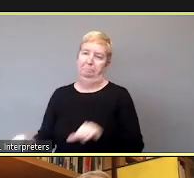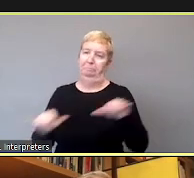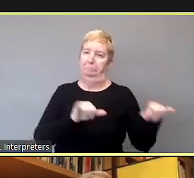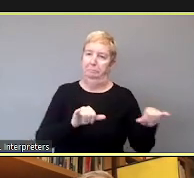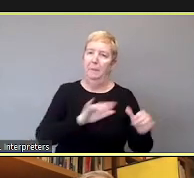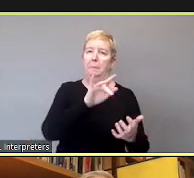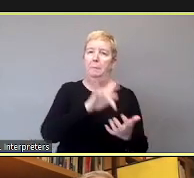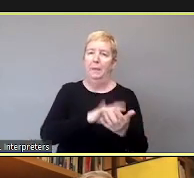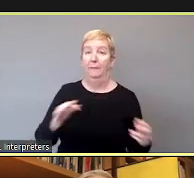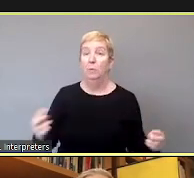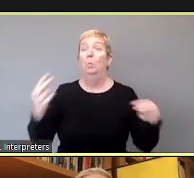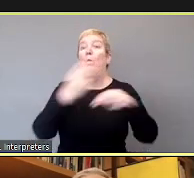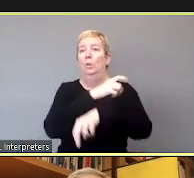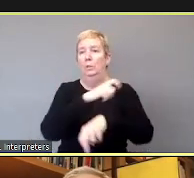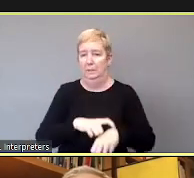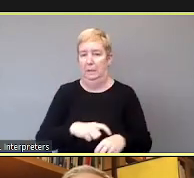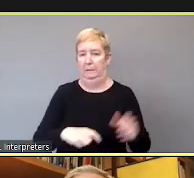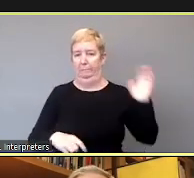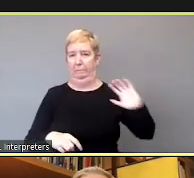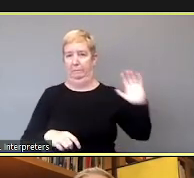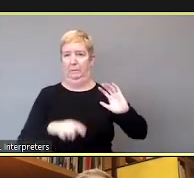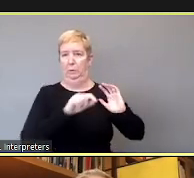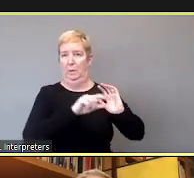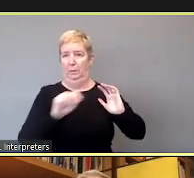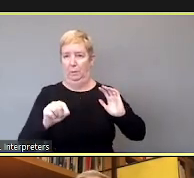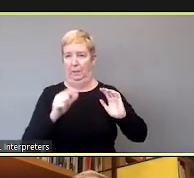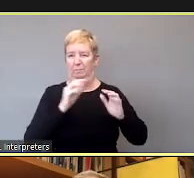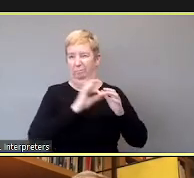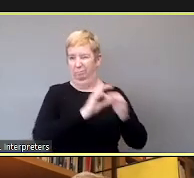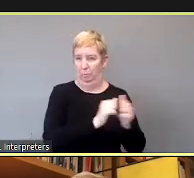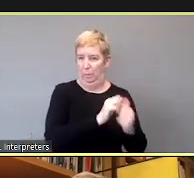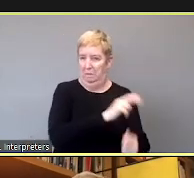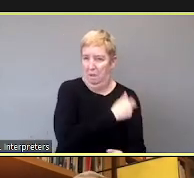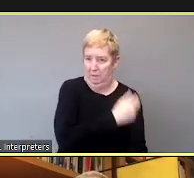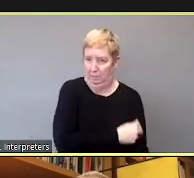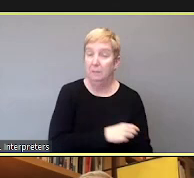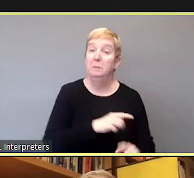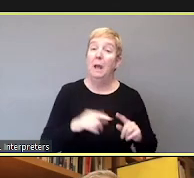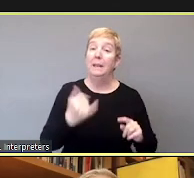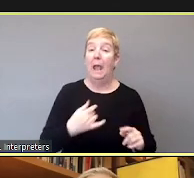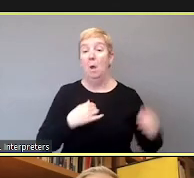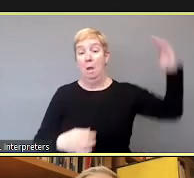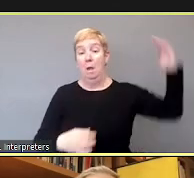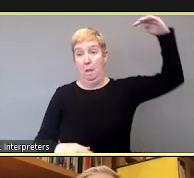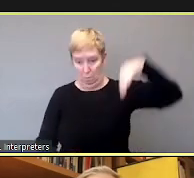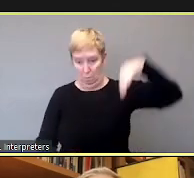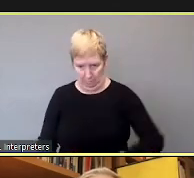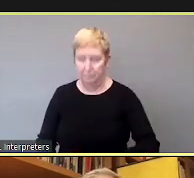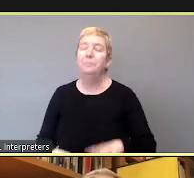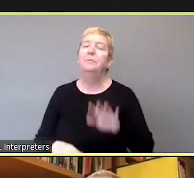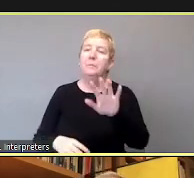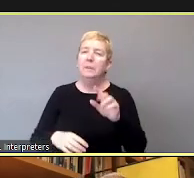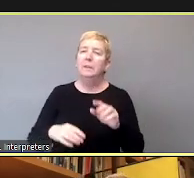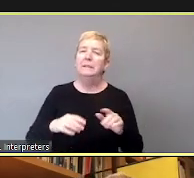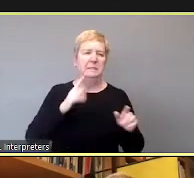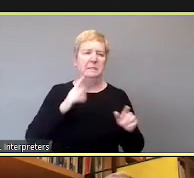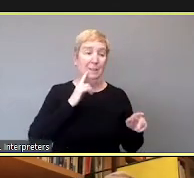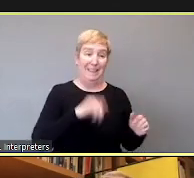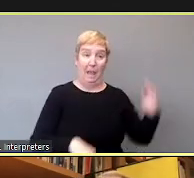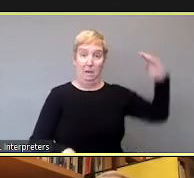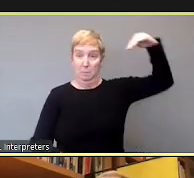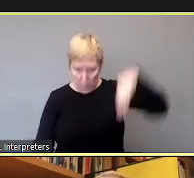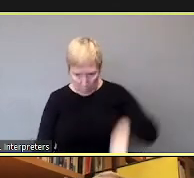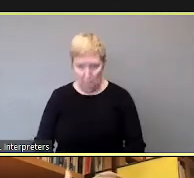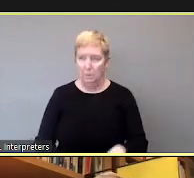2020. But we're coming down fairly rapidly, which is what we've seen across the world with Omicron. Very